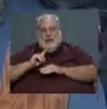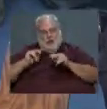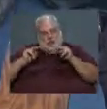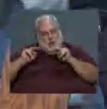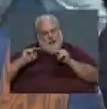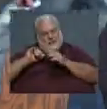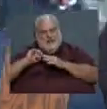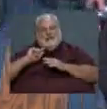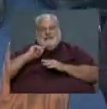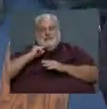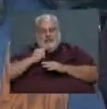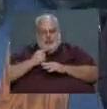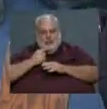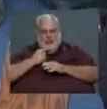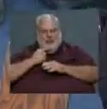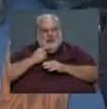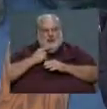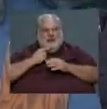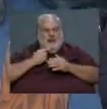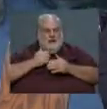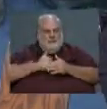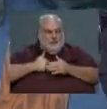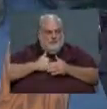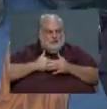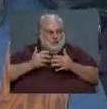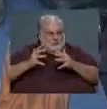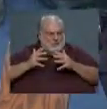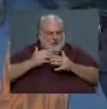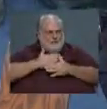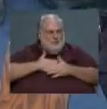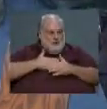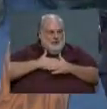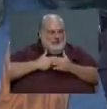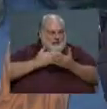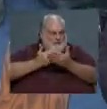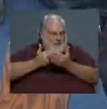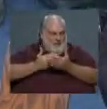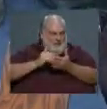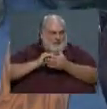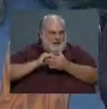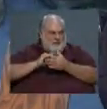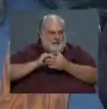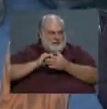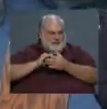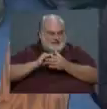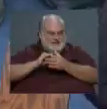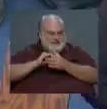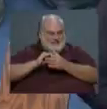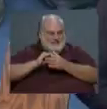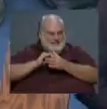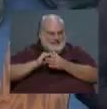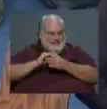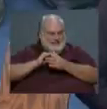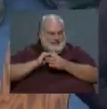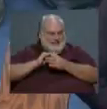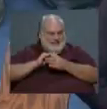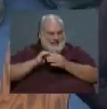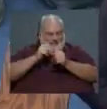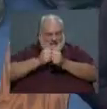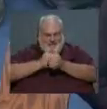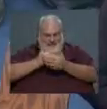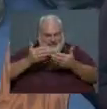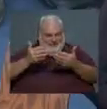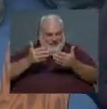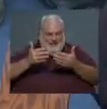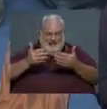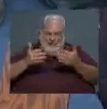And again, I apologize for being so nervous, but I hope you can appreciate the fact that I was just nervous about Well, we don't know why,